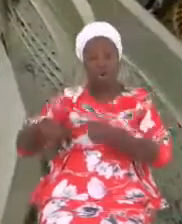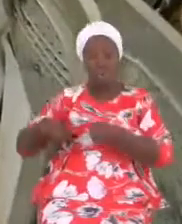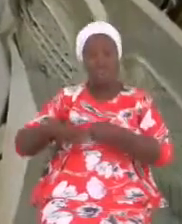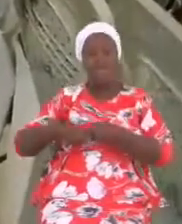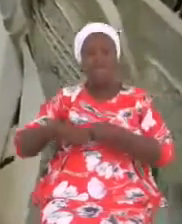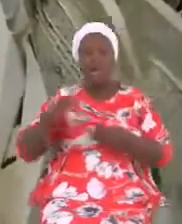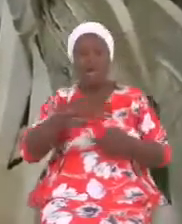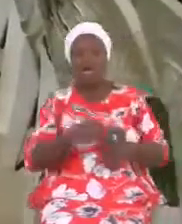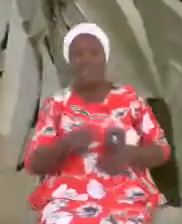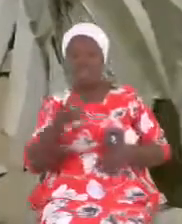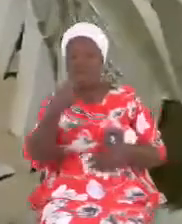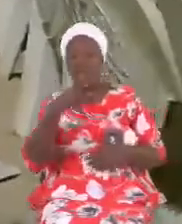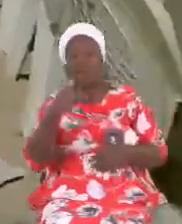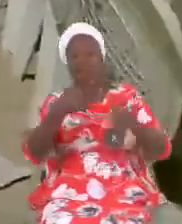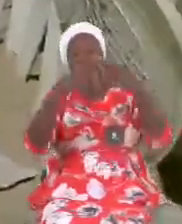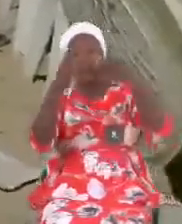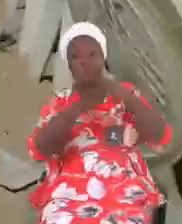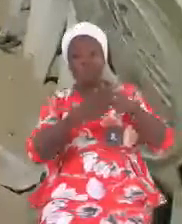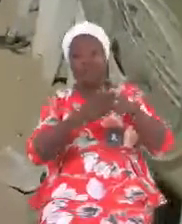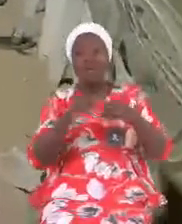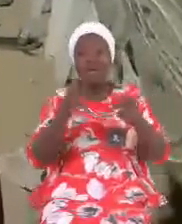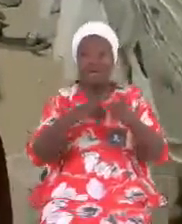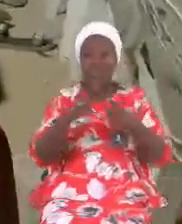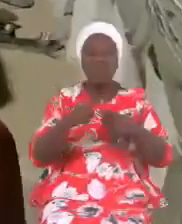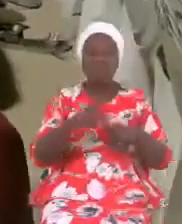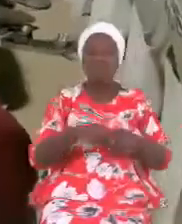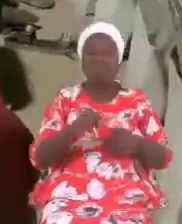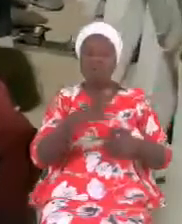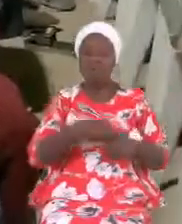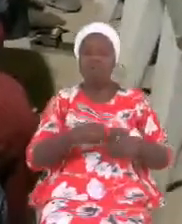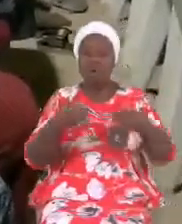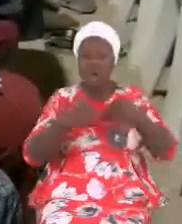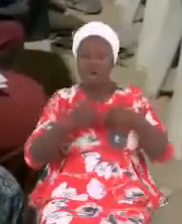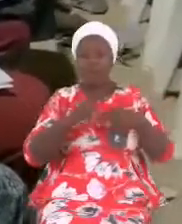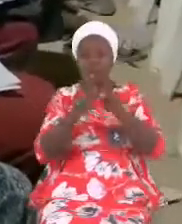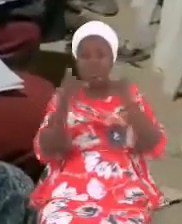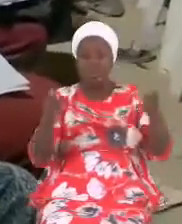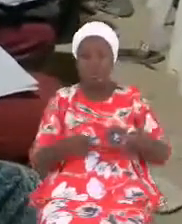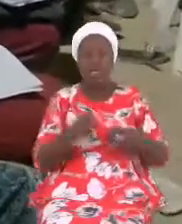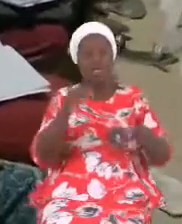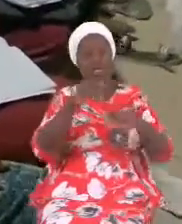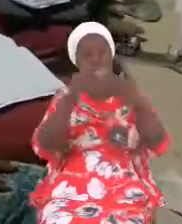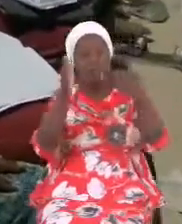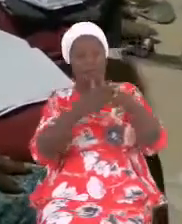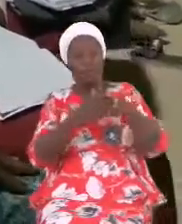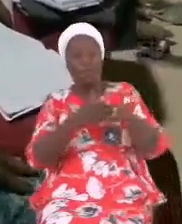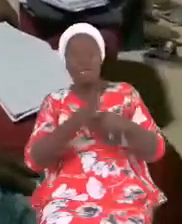taste of heaven. There's going to be peace in heaven. A taste of heaven will come to you. There'll